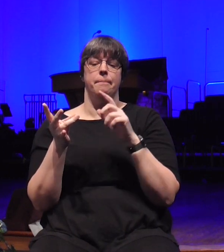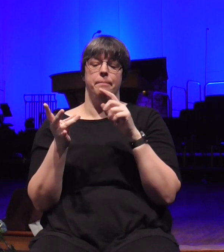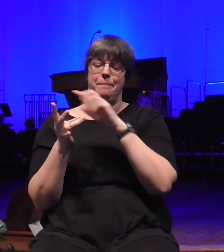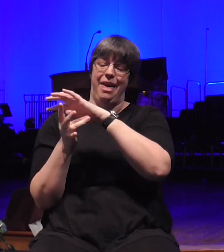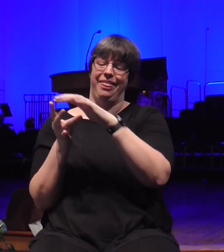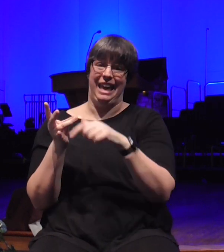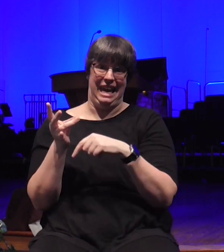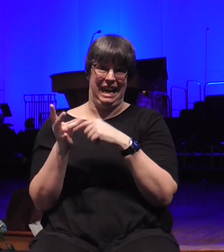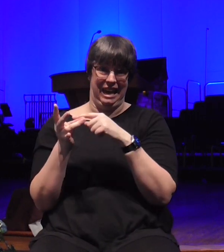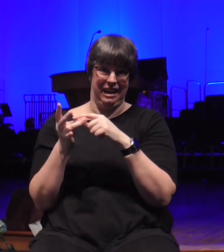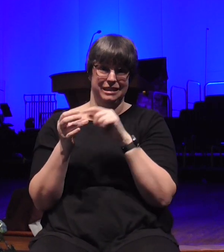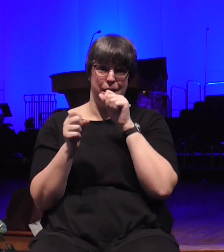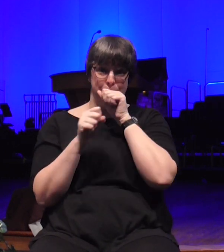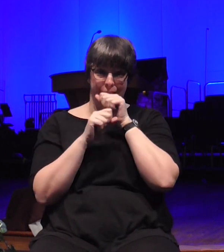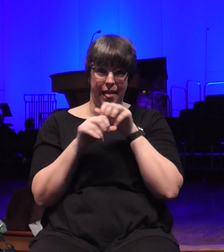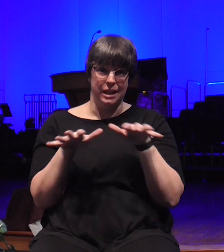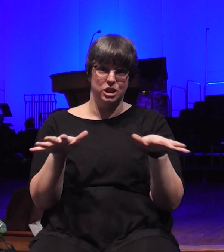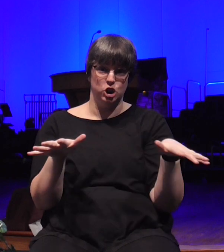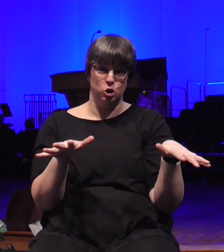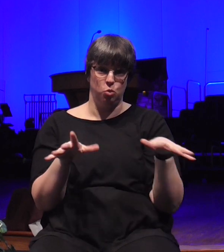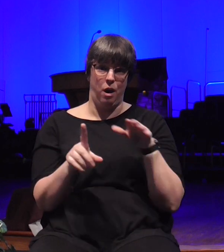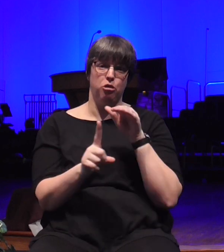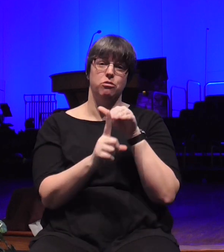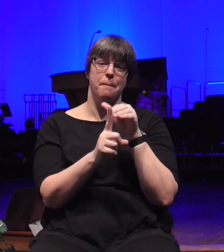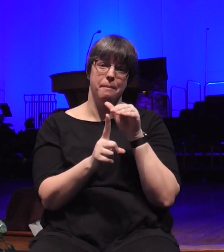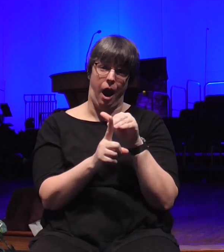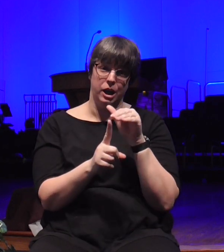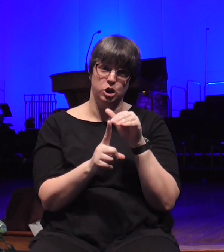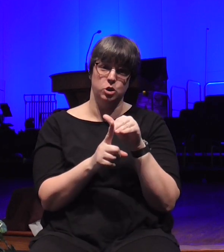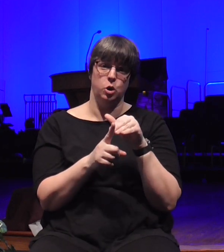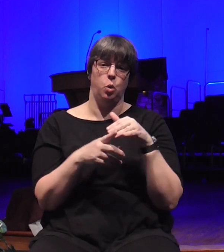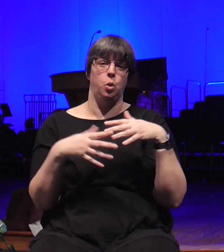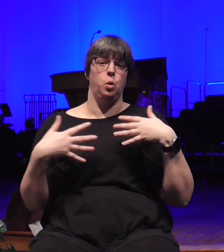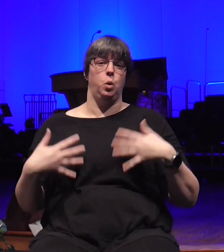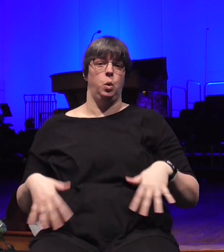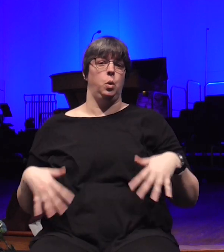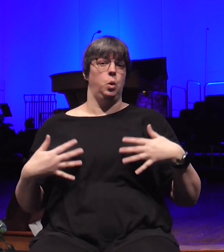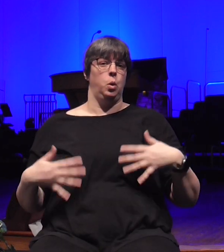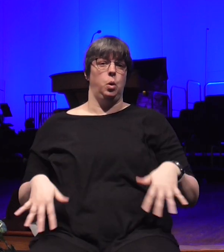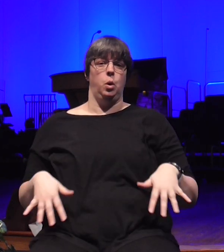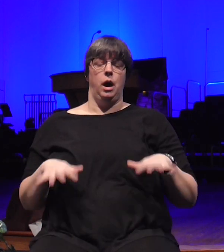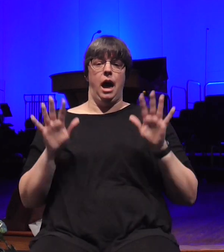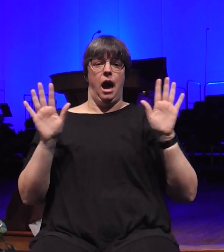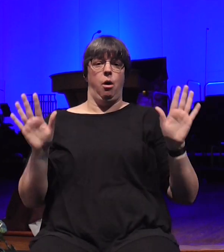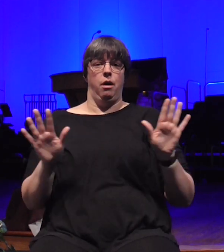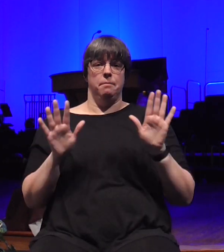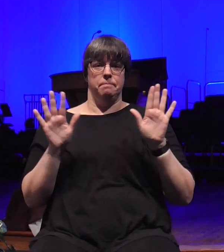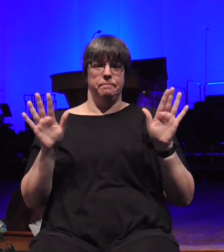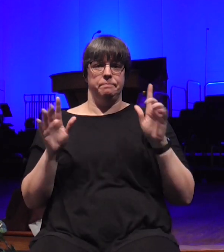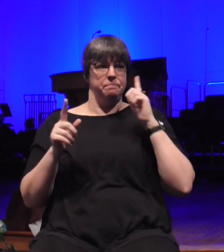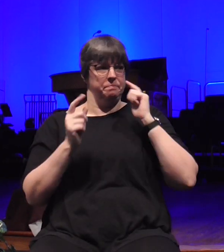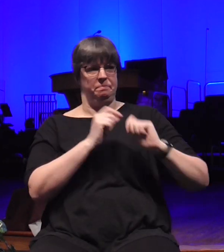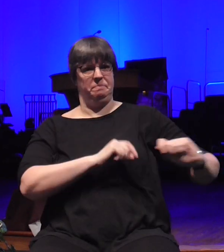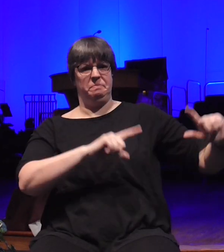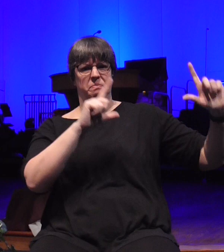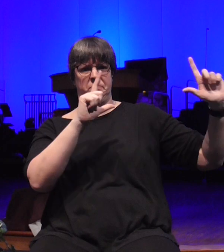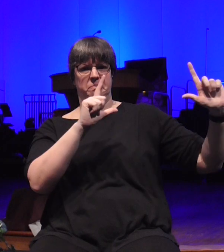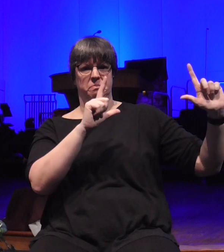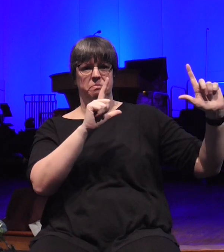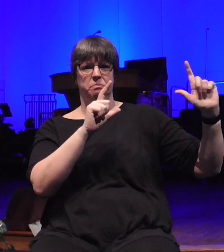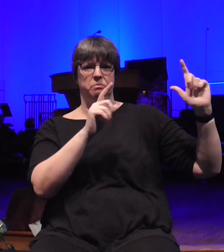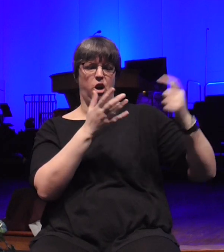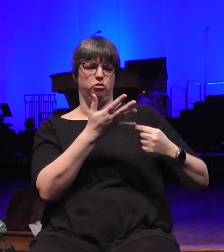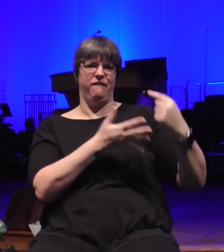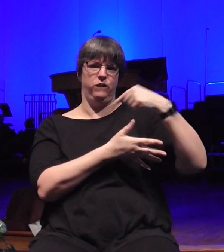enrich you, and remind you how magnificent you are. Here they are in quick review. God's